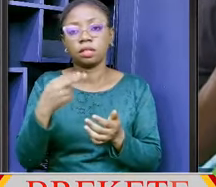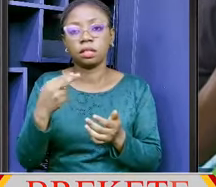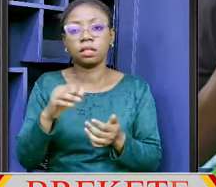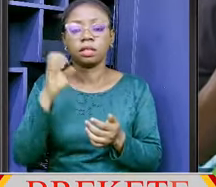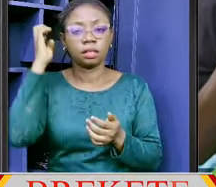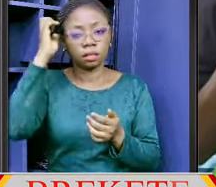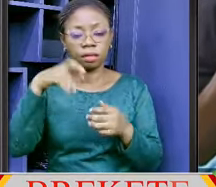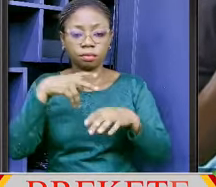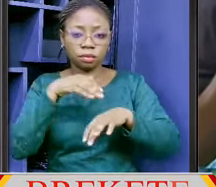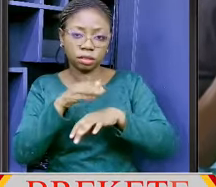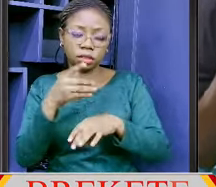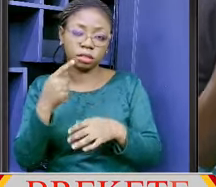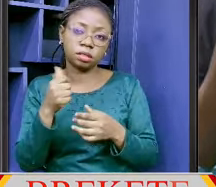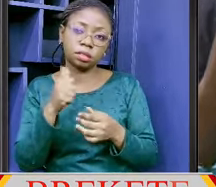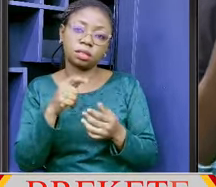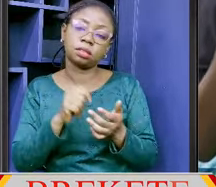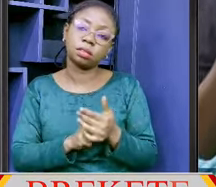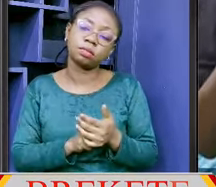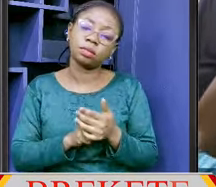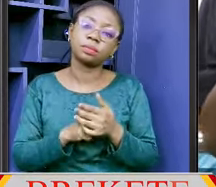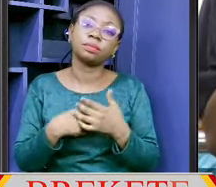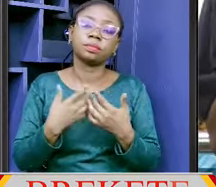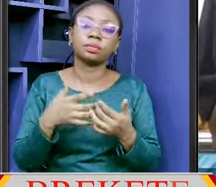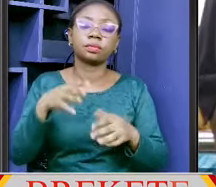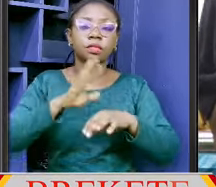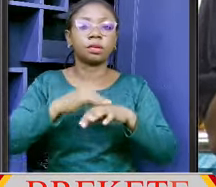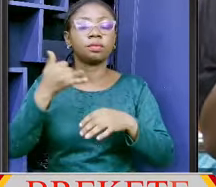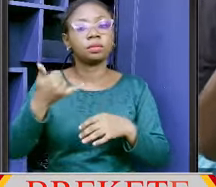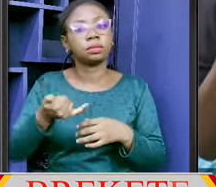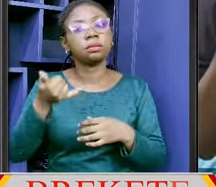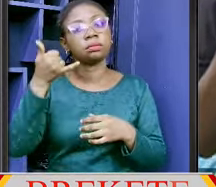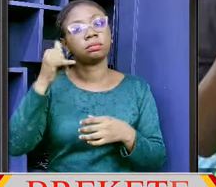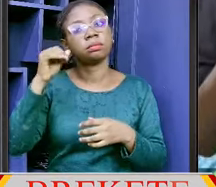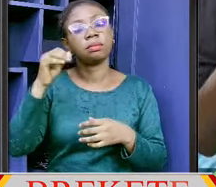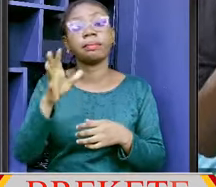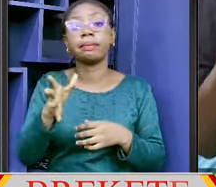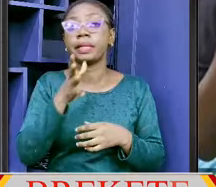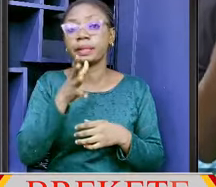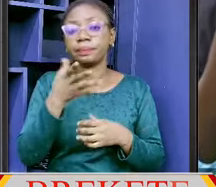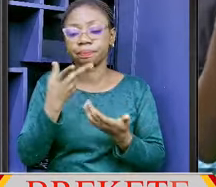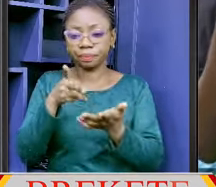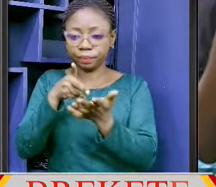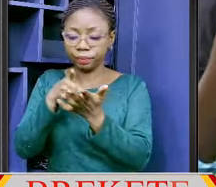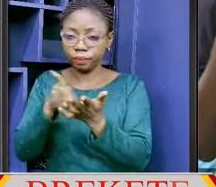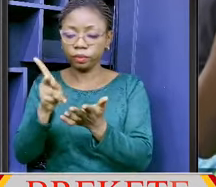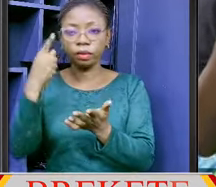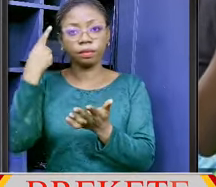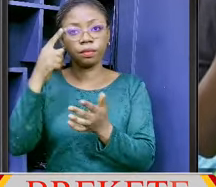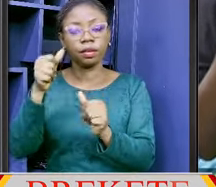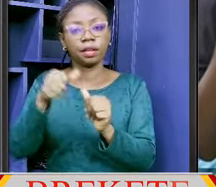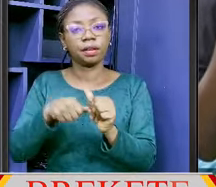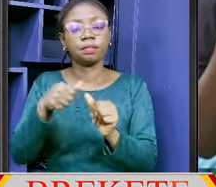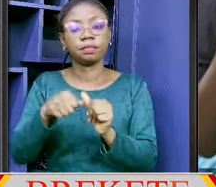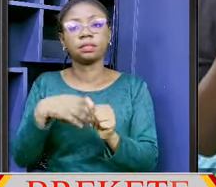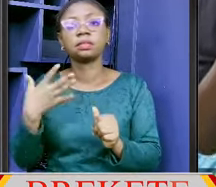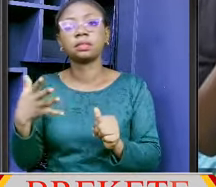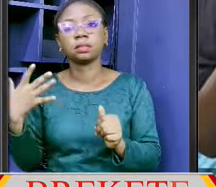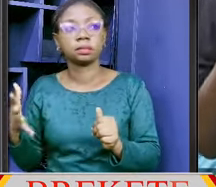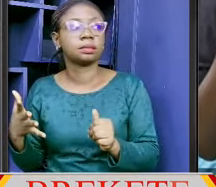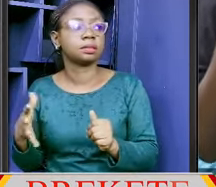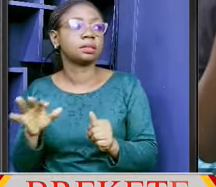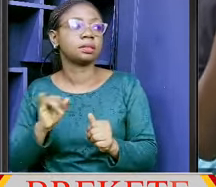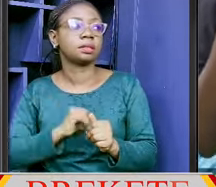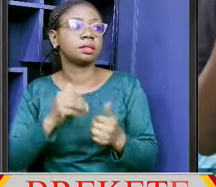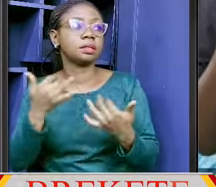the 10,000 for me. Now call them and then they now give me 10,000. I now paid for everything. 10,000? Yes, sir. I now pay